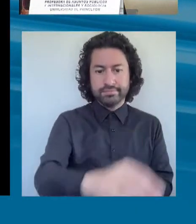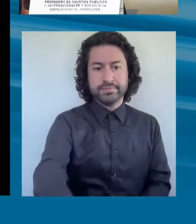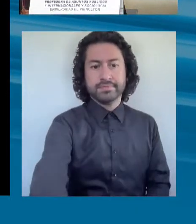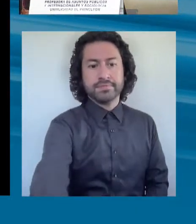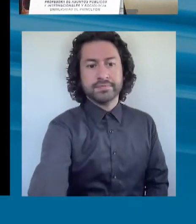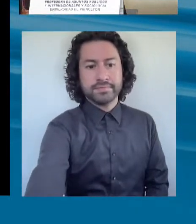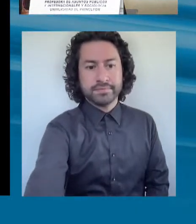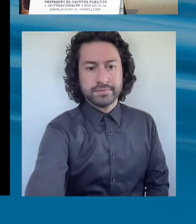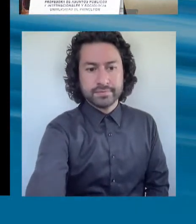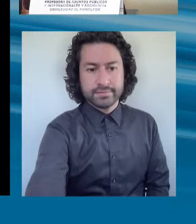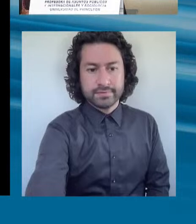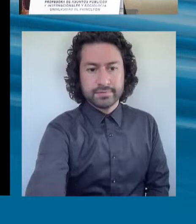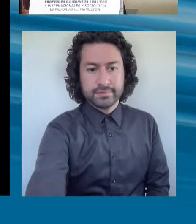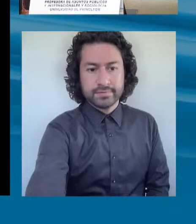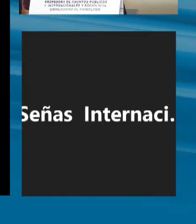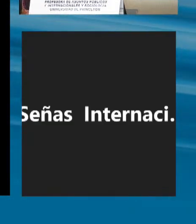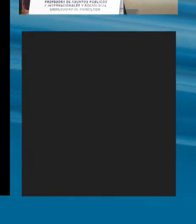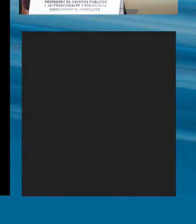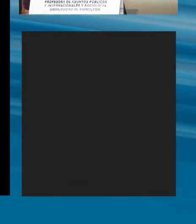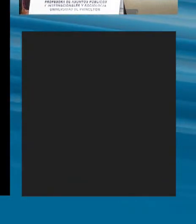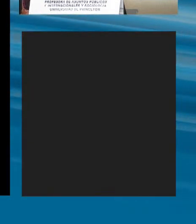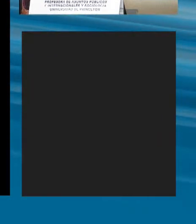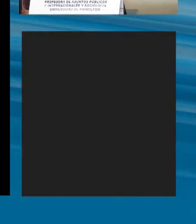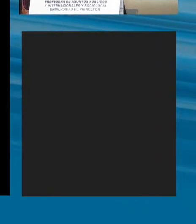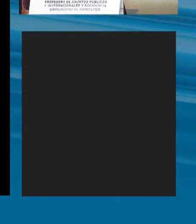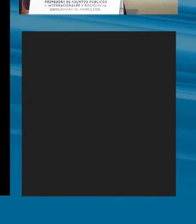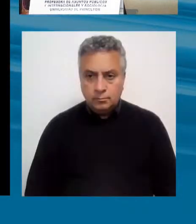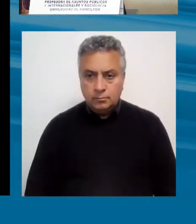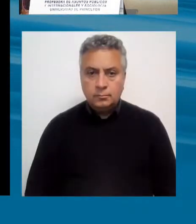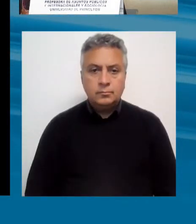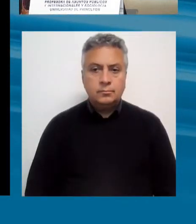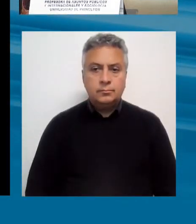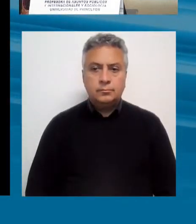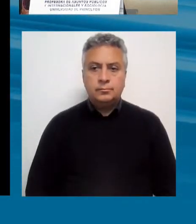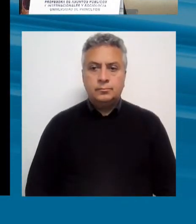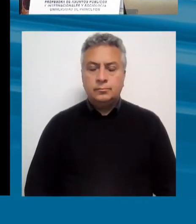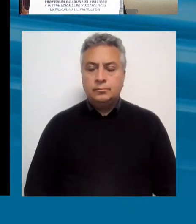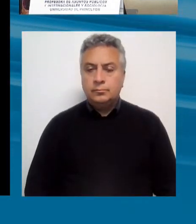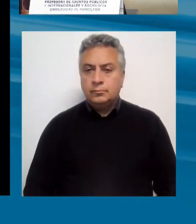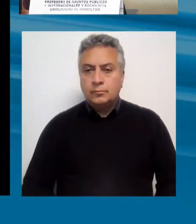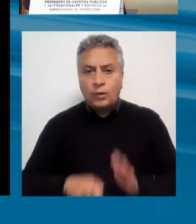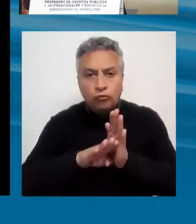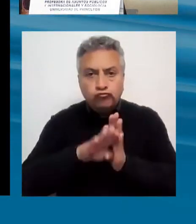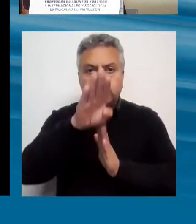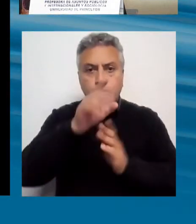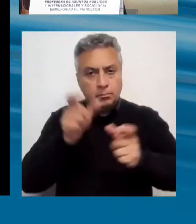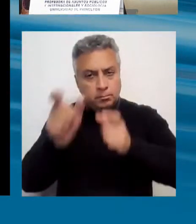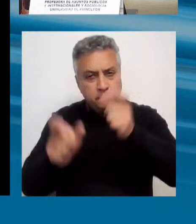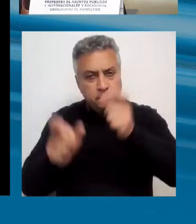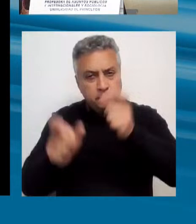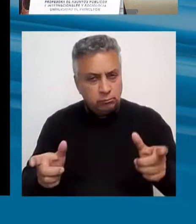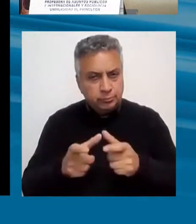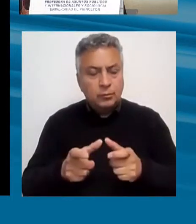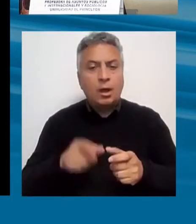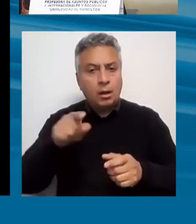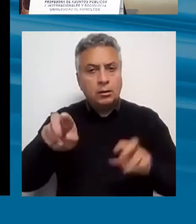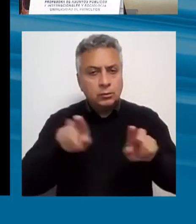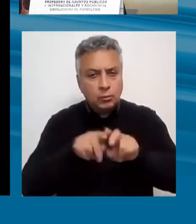growth of the population and also their well-being. This